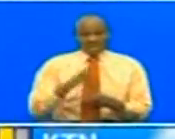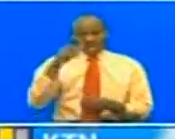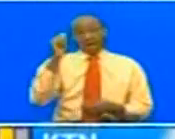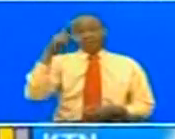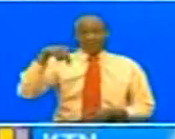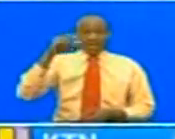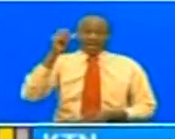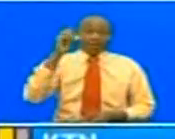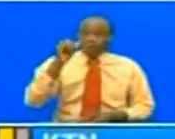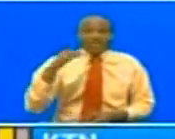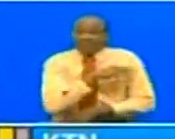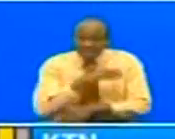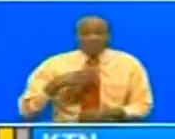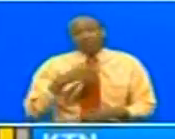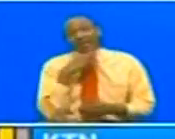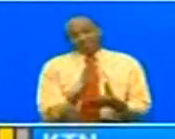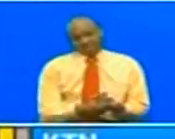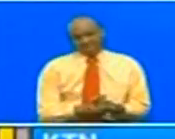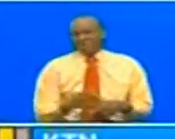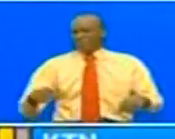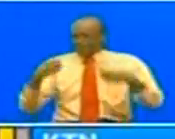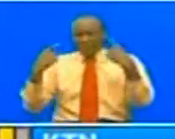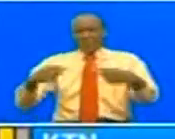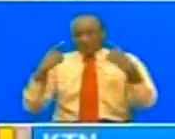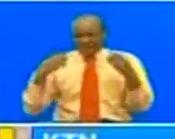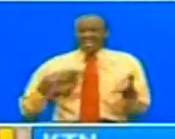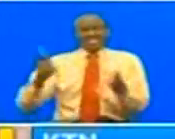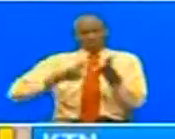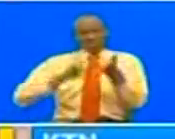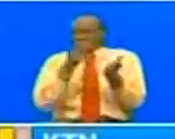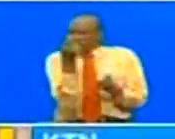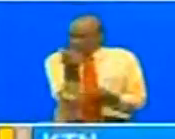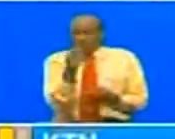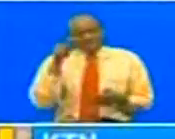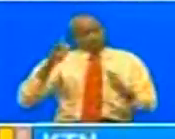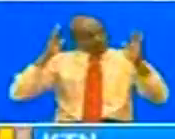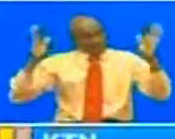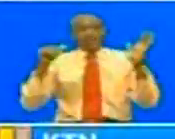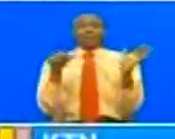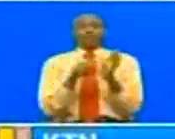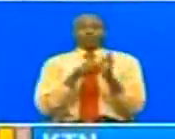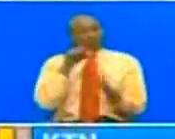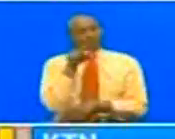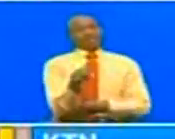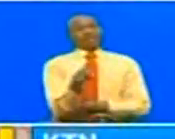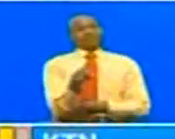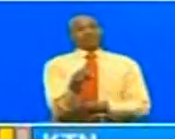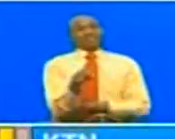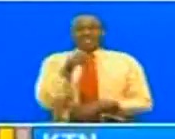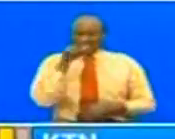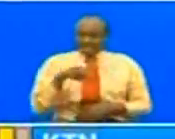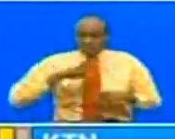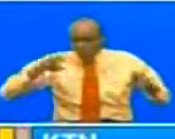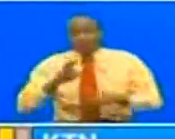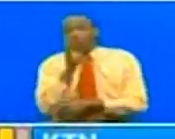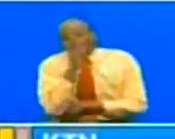Kapedo yesterday evening. Border disputes and scarcity of resources here remain the biggest points of contention. Search for